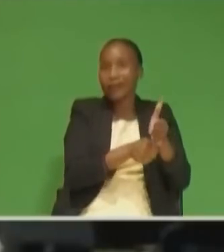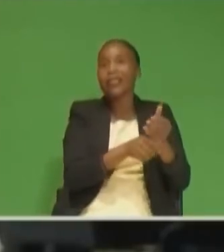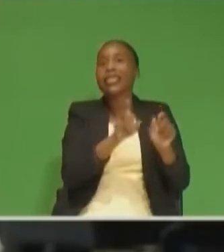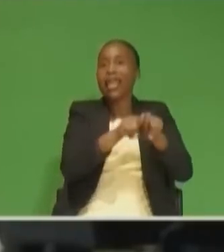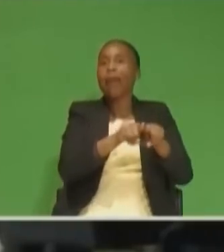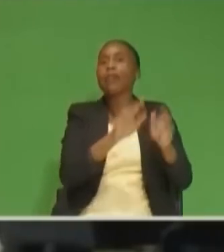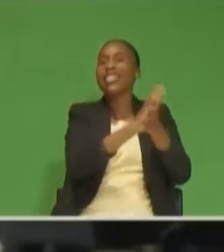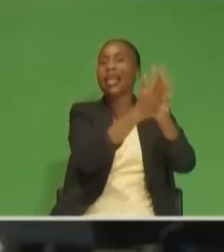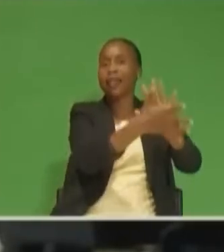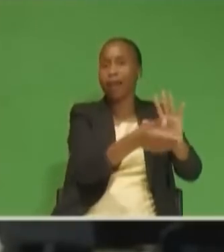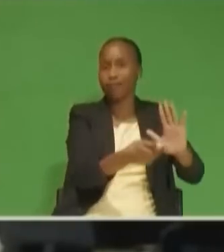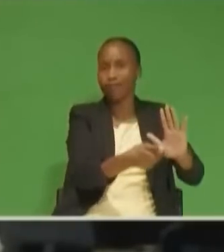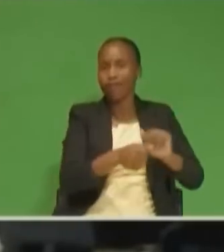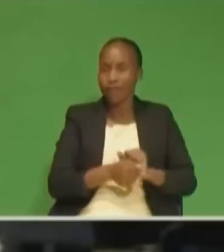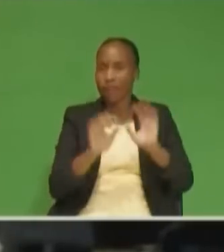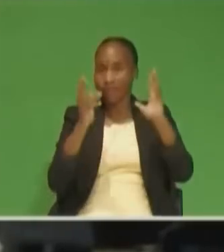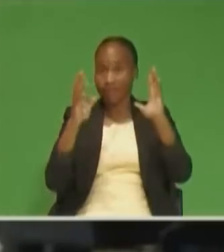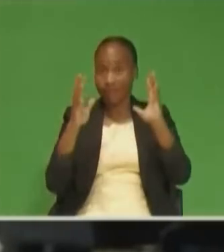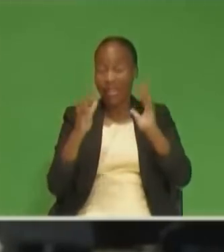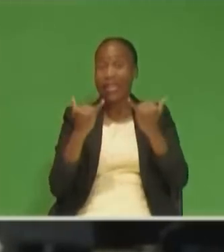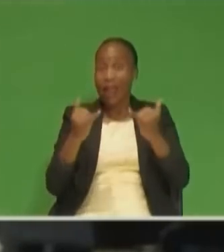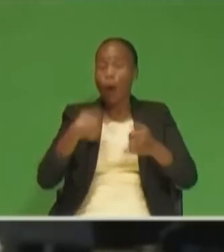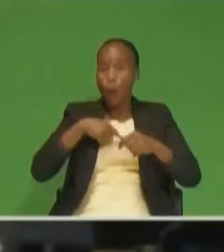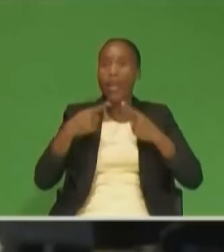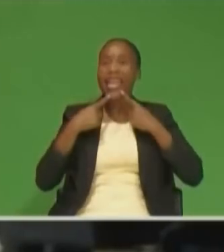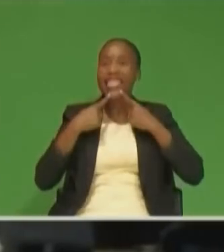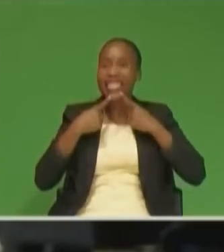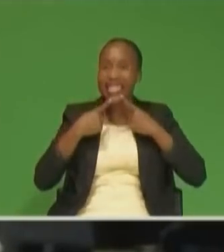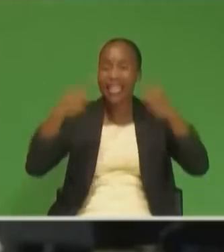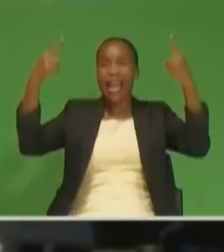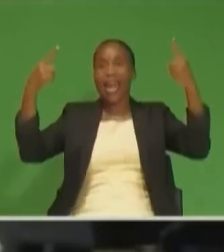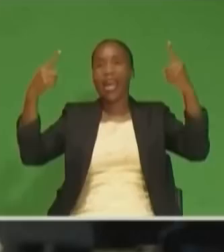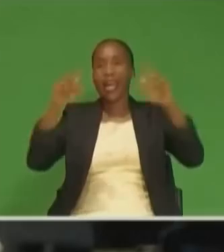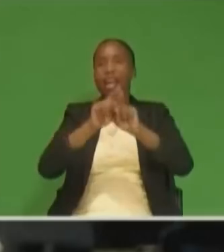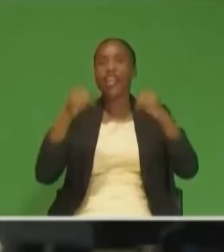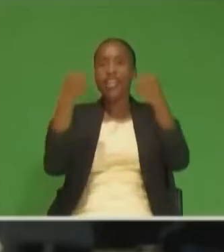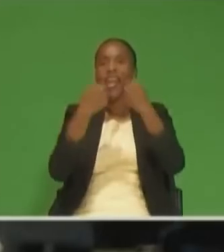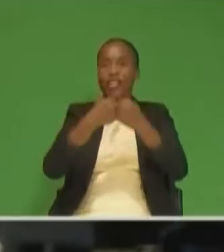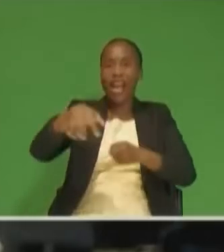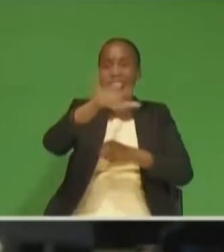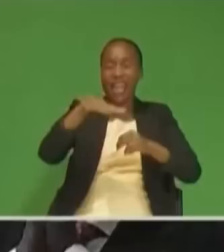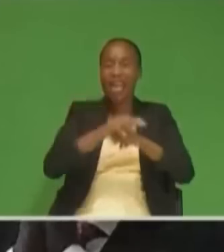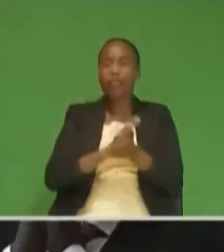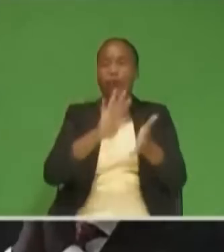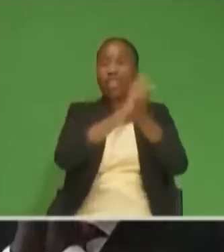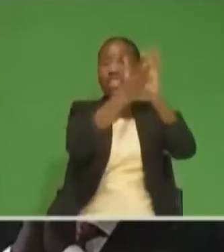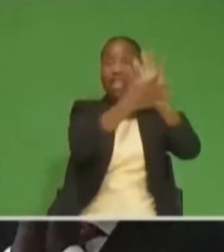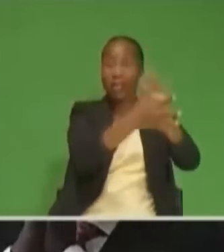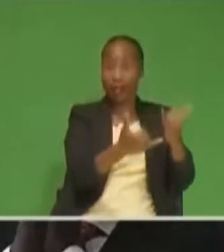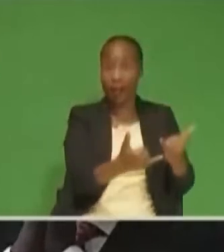We are therefore declaring a national state of disaster to respond to